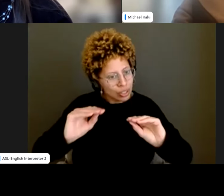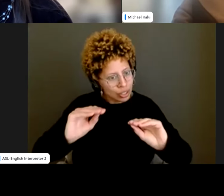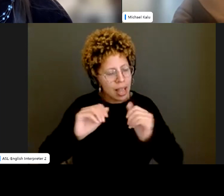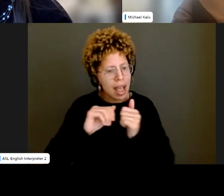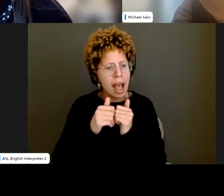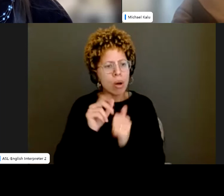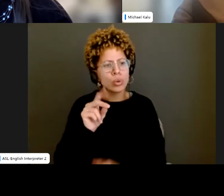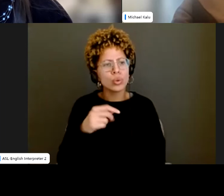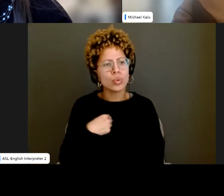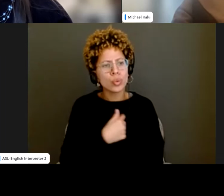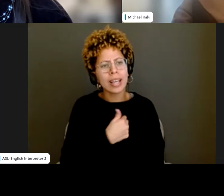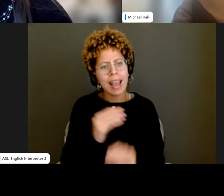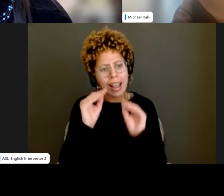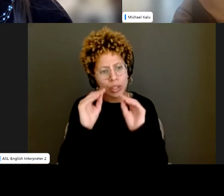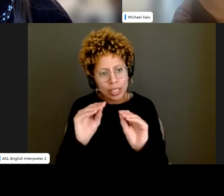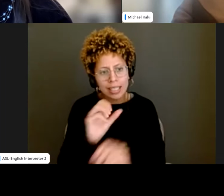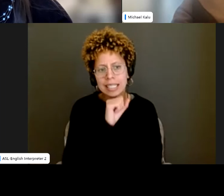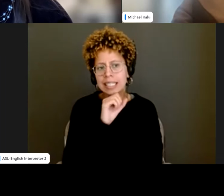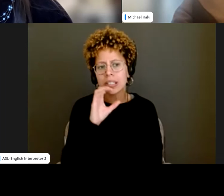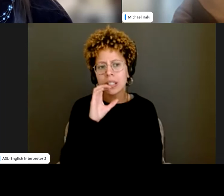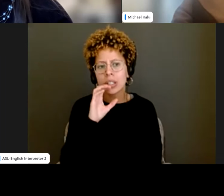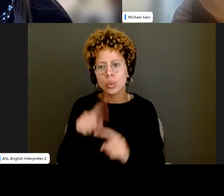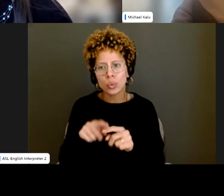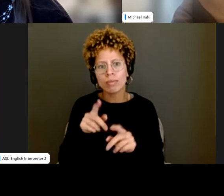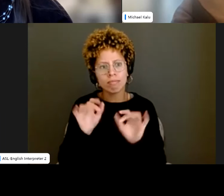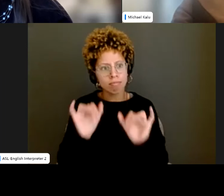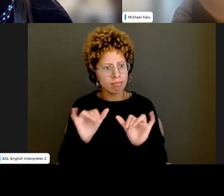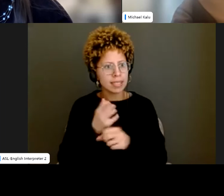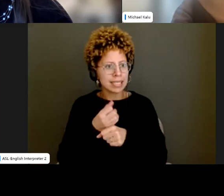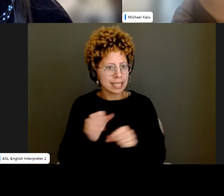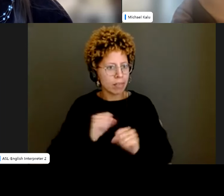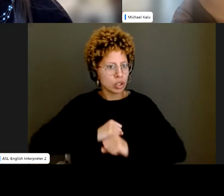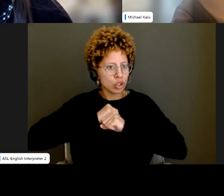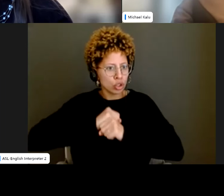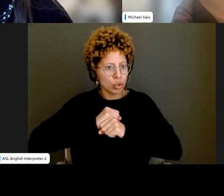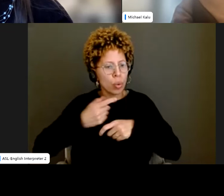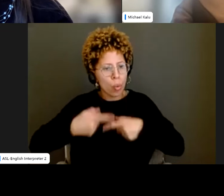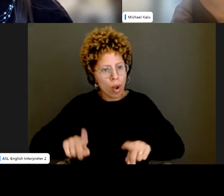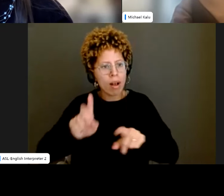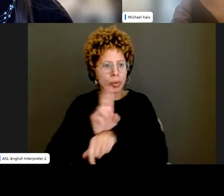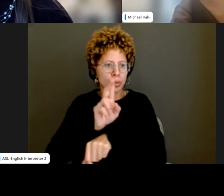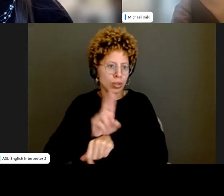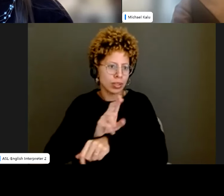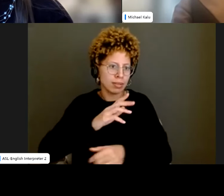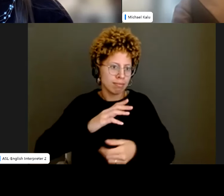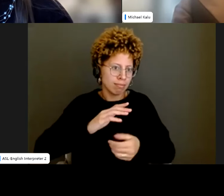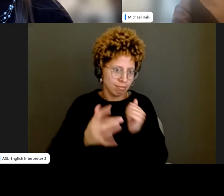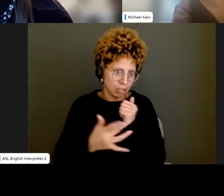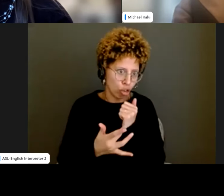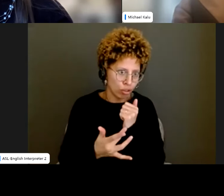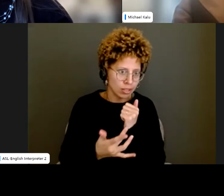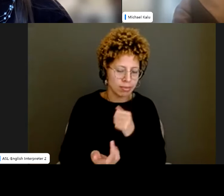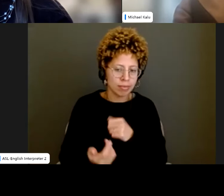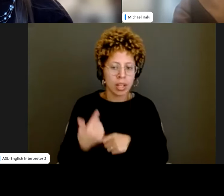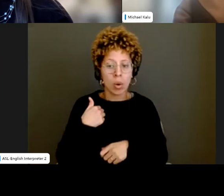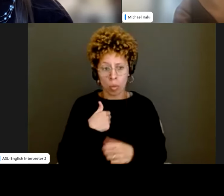we educate them to stay safe while they are using that? Because at the end of the day, we want to ensure that we are